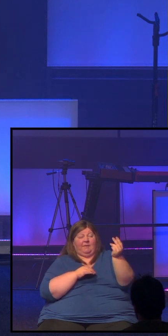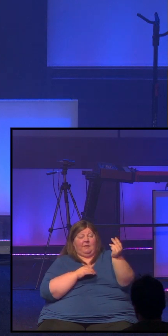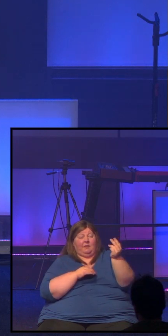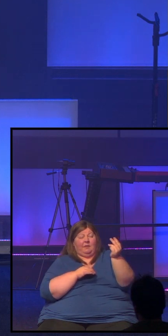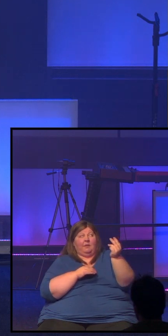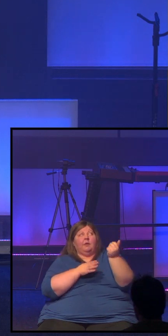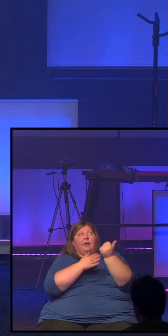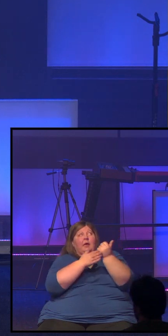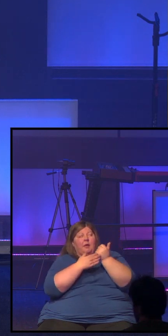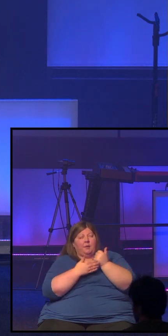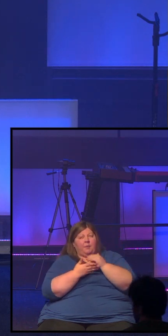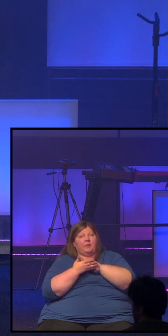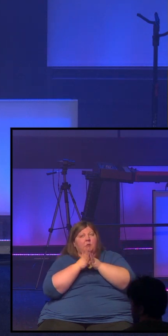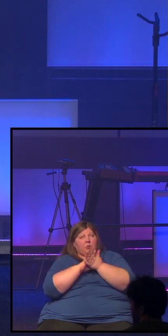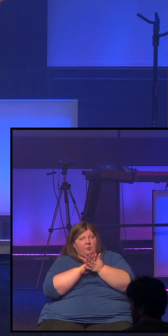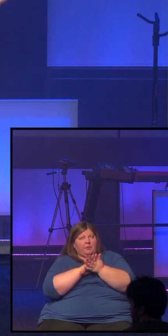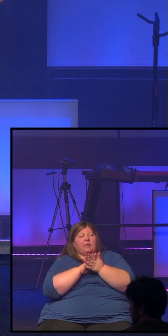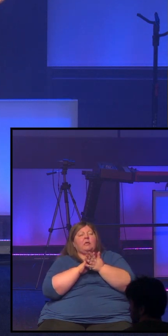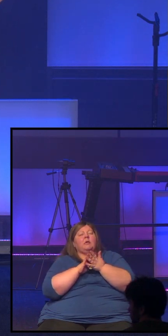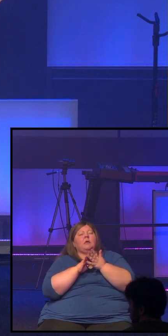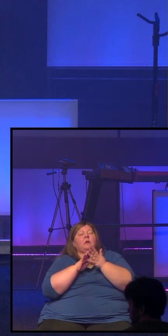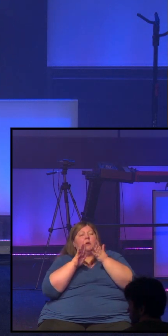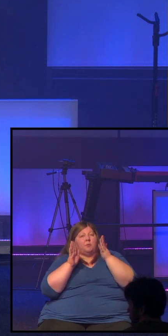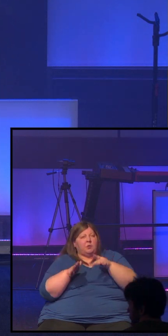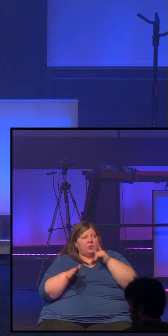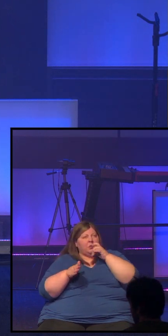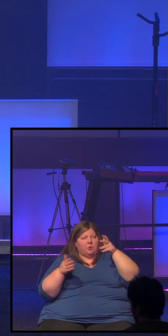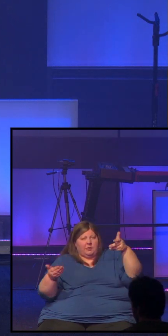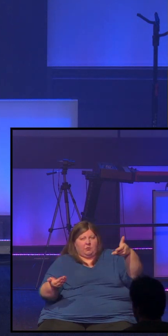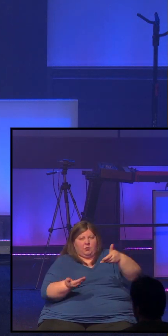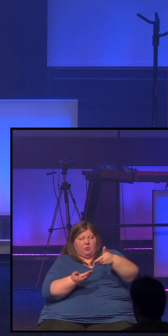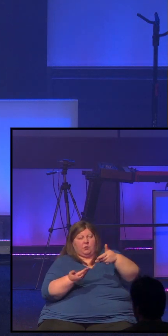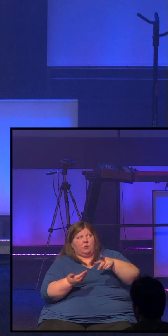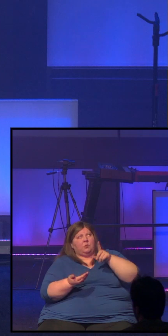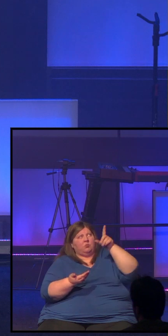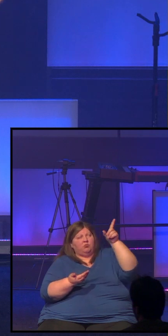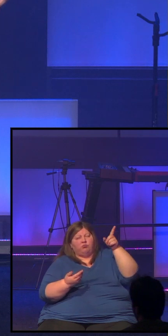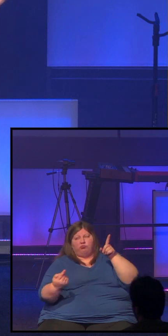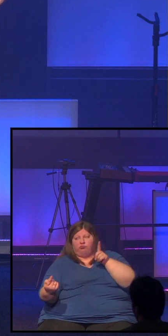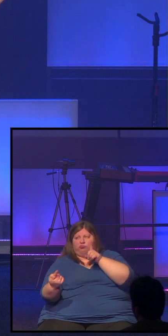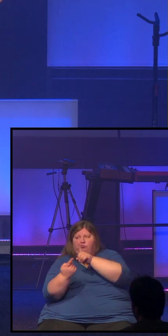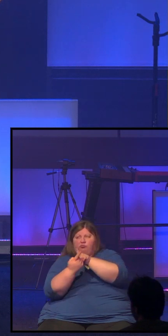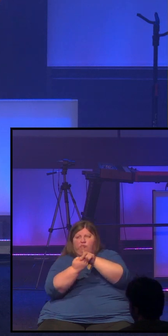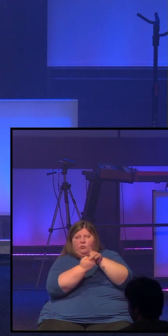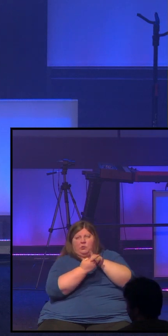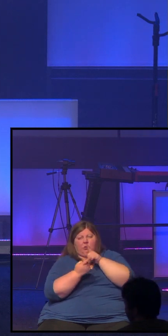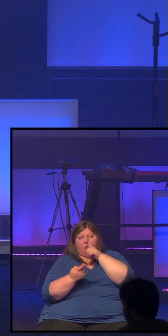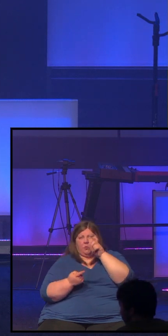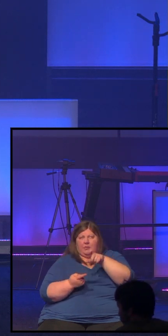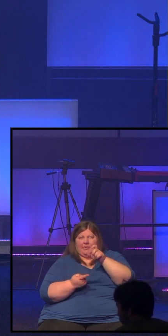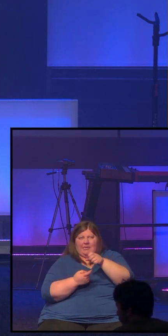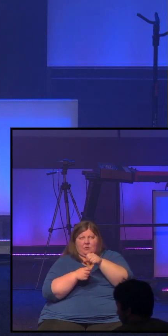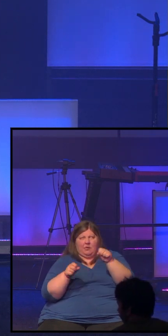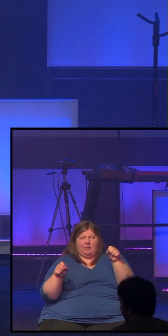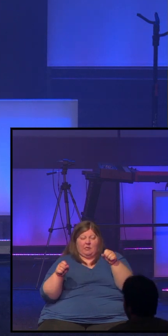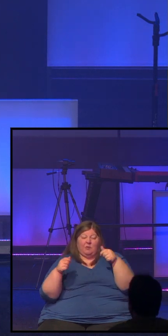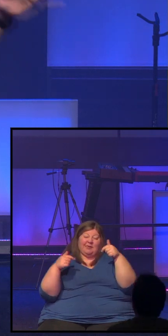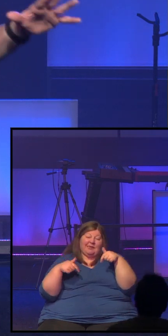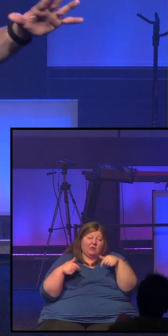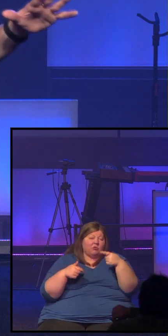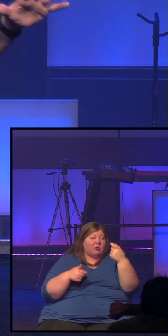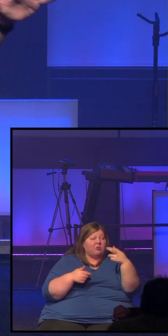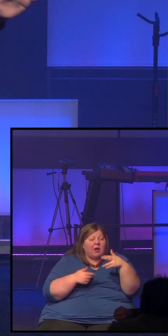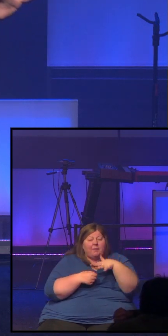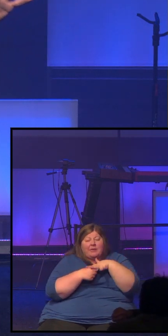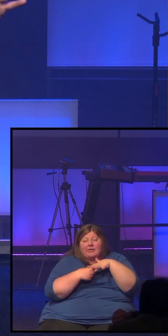would you help us to be those who introduce others to the rescue, wherever that may be in our world, God, whether it be here in Grand Rapids,